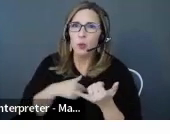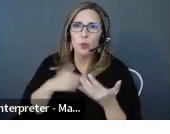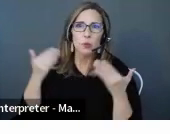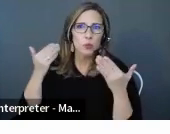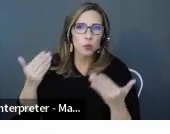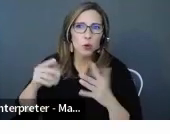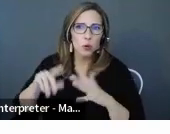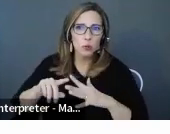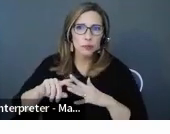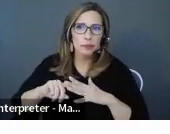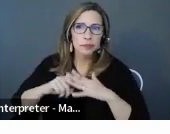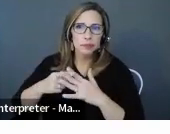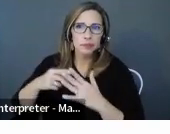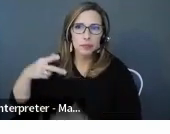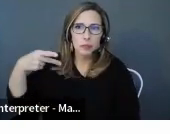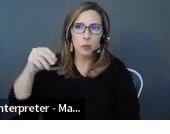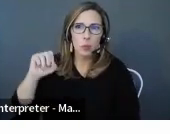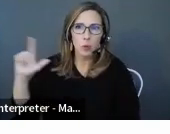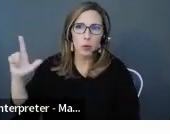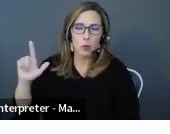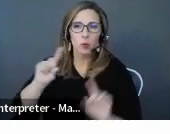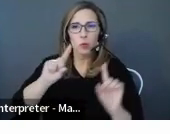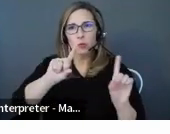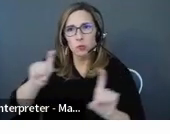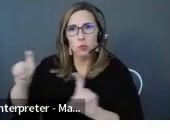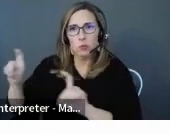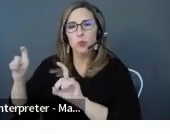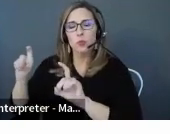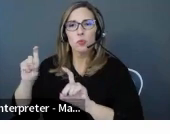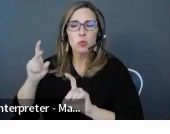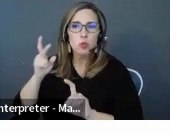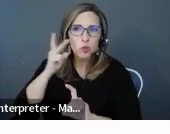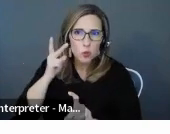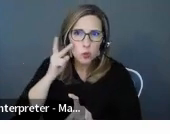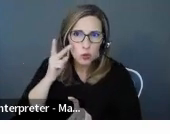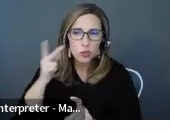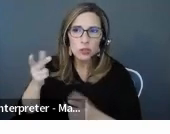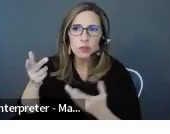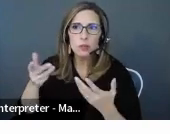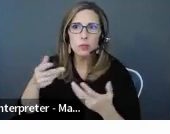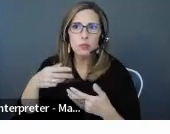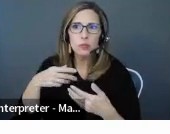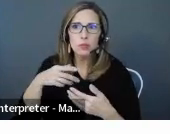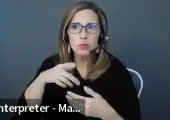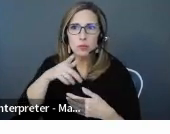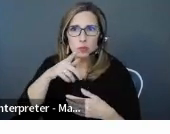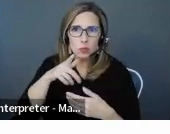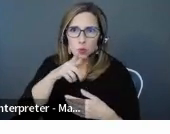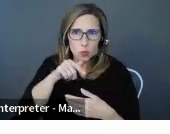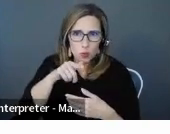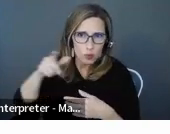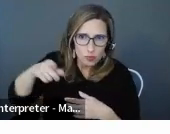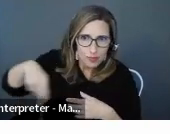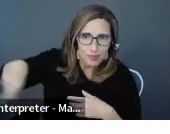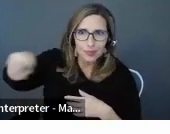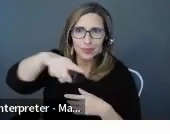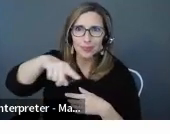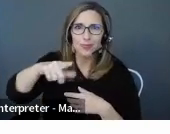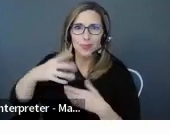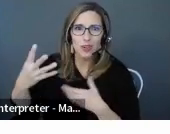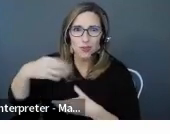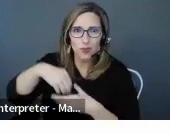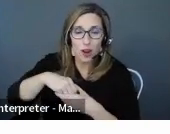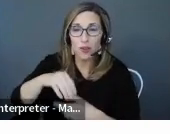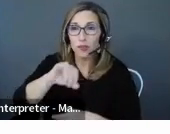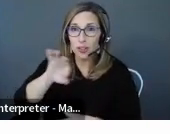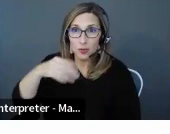slide. So we're going to launch a poll to get a gauge of the stakeholder engagement groups that you all are a part of. If you could